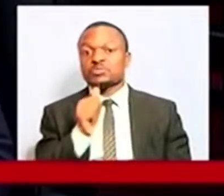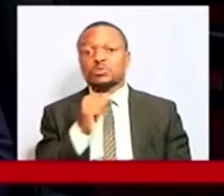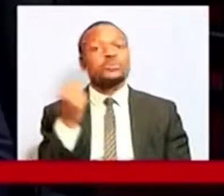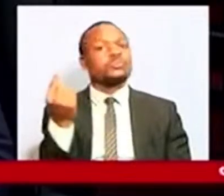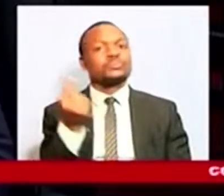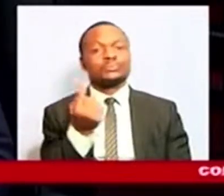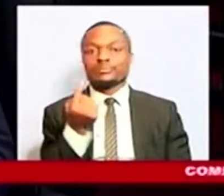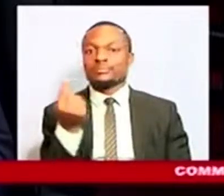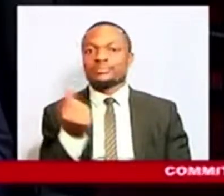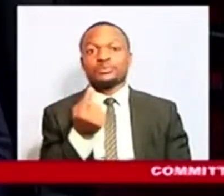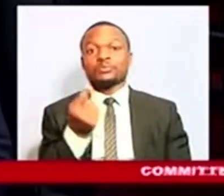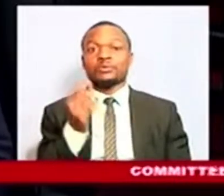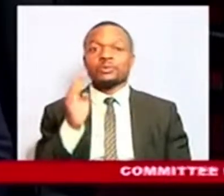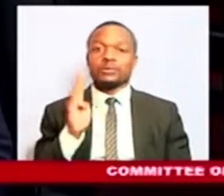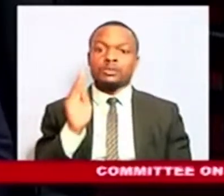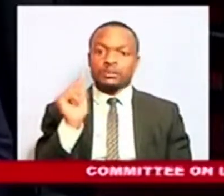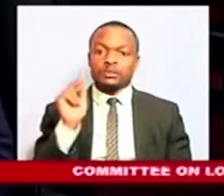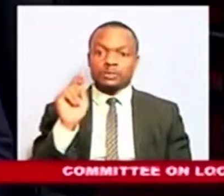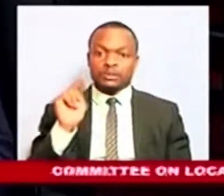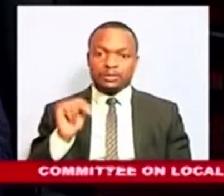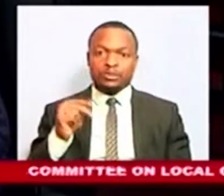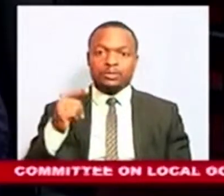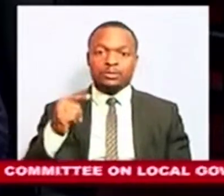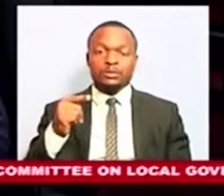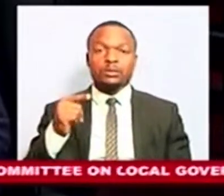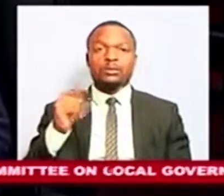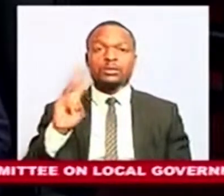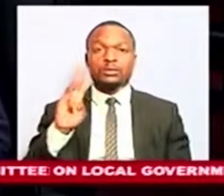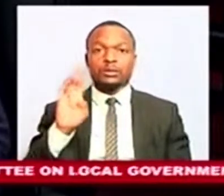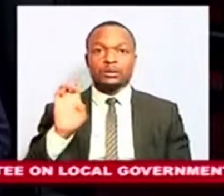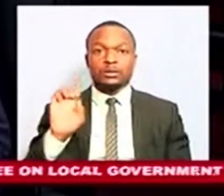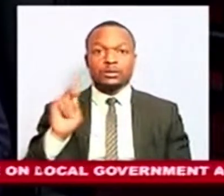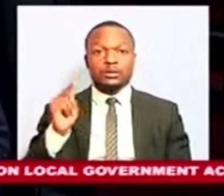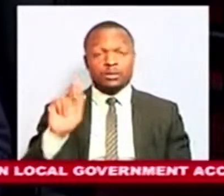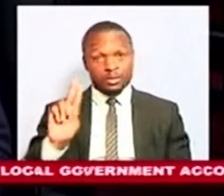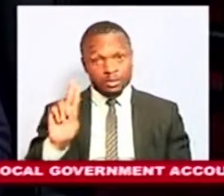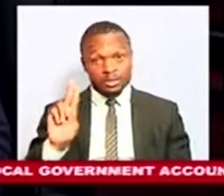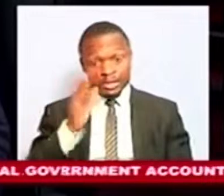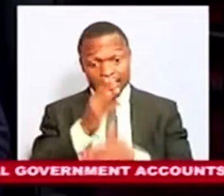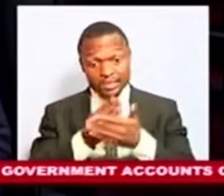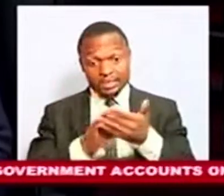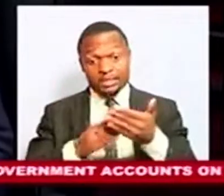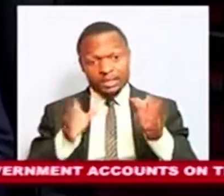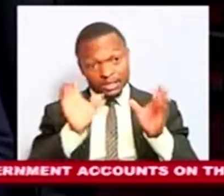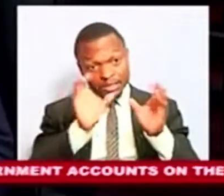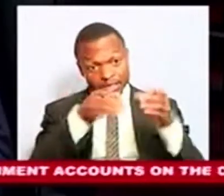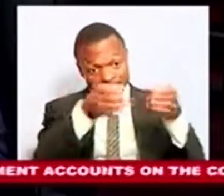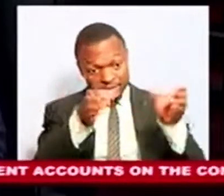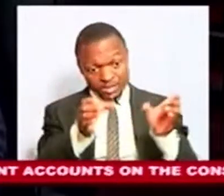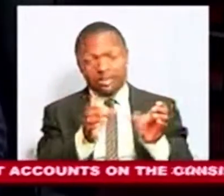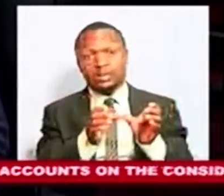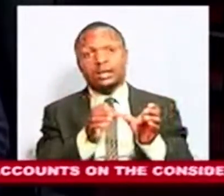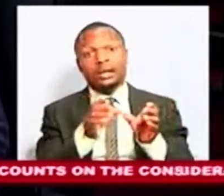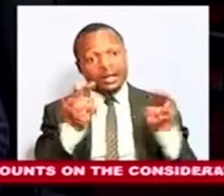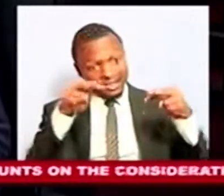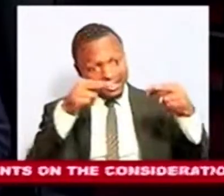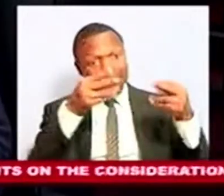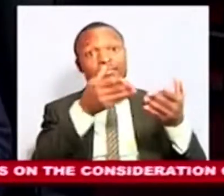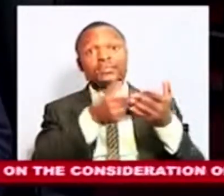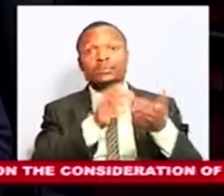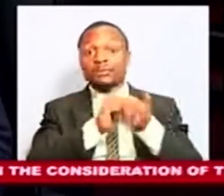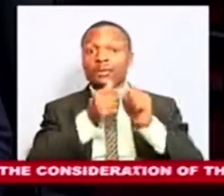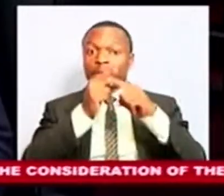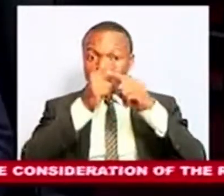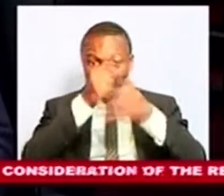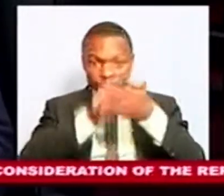only Bangweulu, but even some of our constituencies, they are facing this problem. But what should